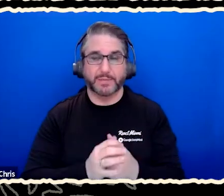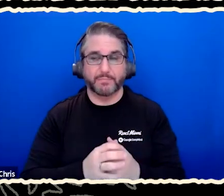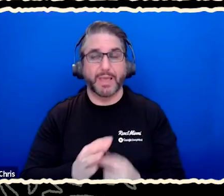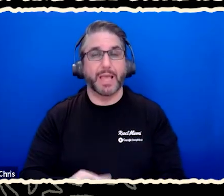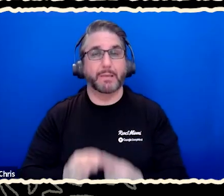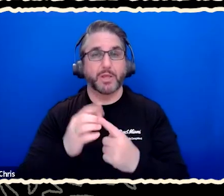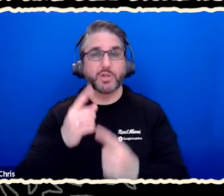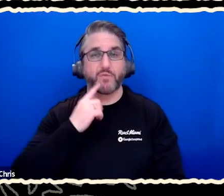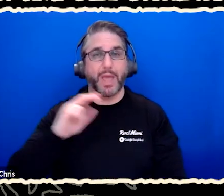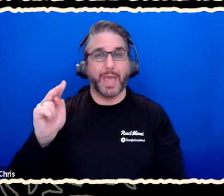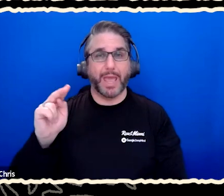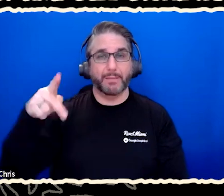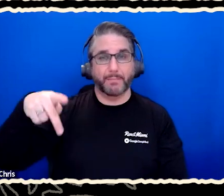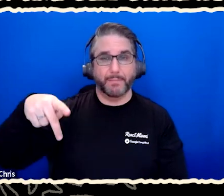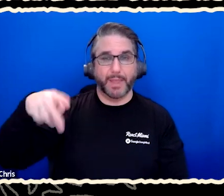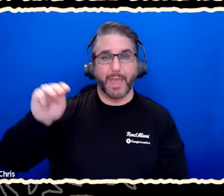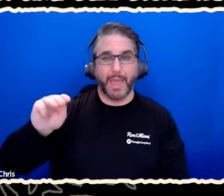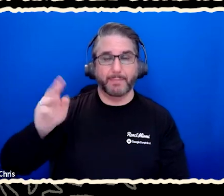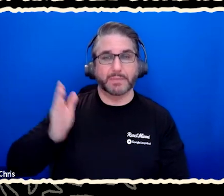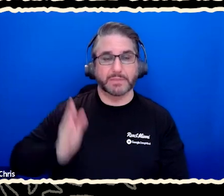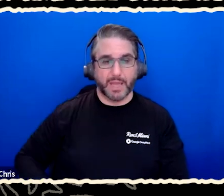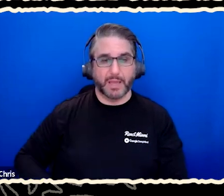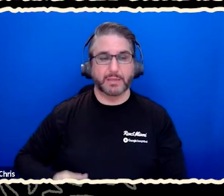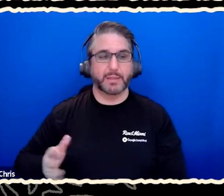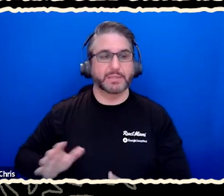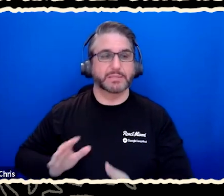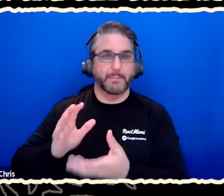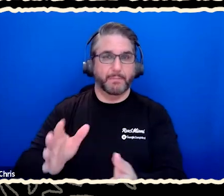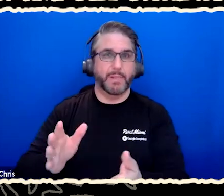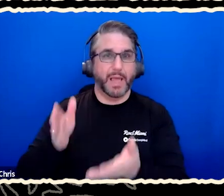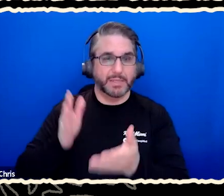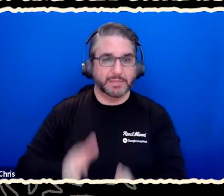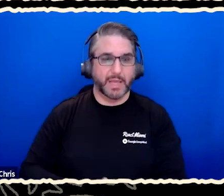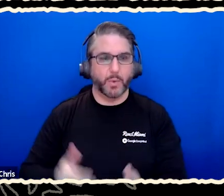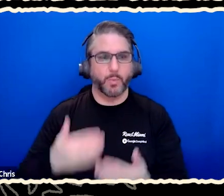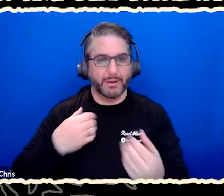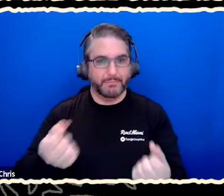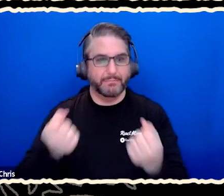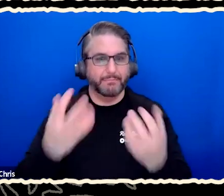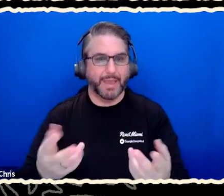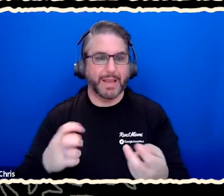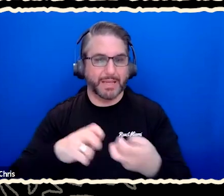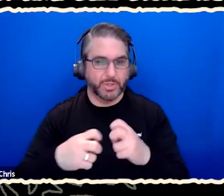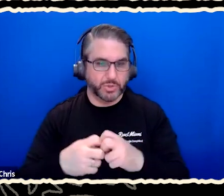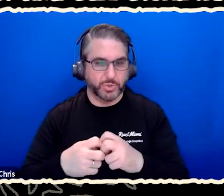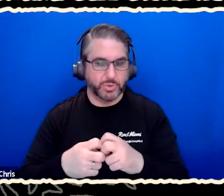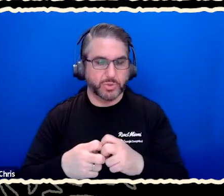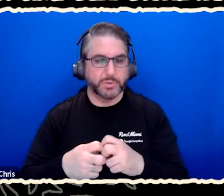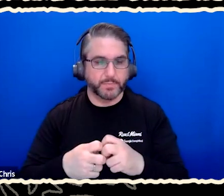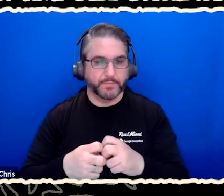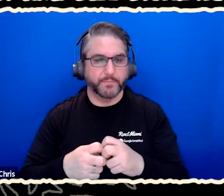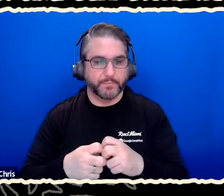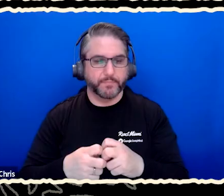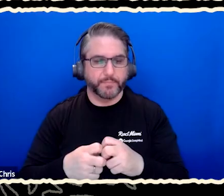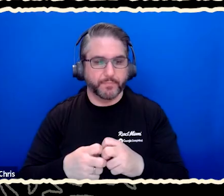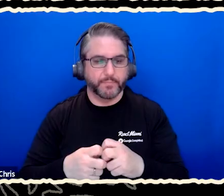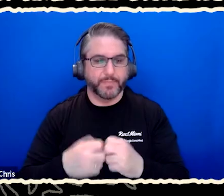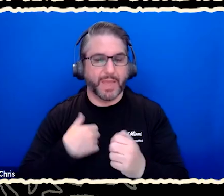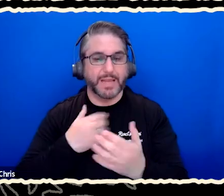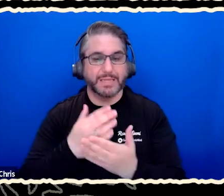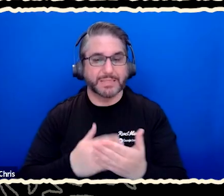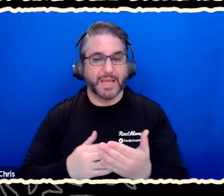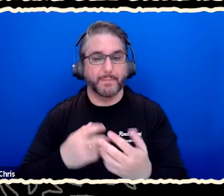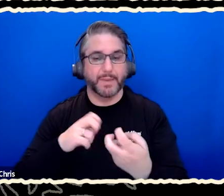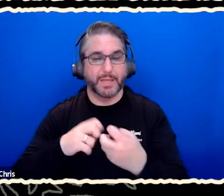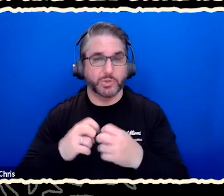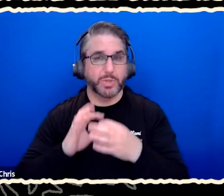NPM side, on the supply chain side, we did have lots of issues. And lots of even issues connected more to